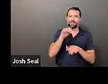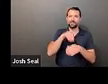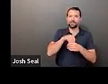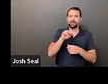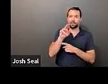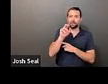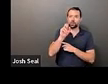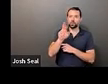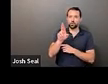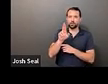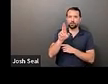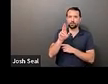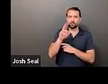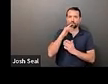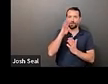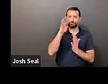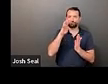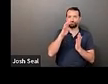dense